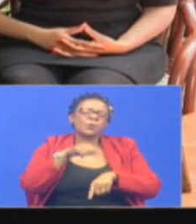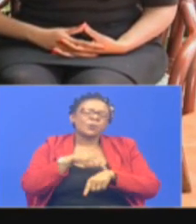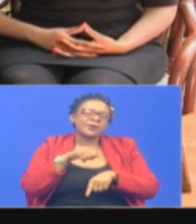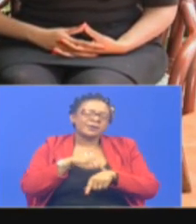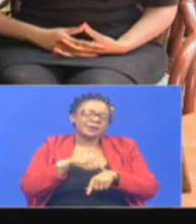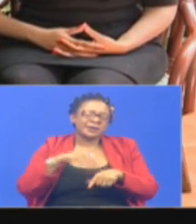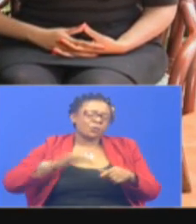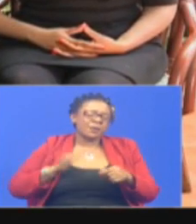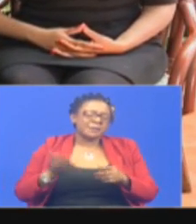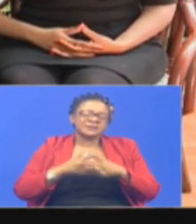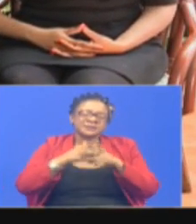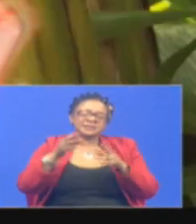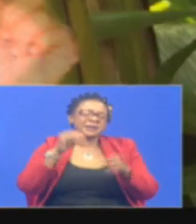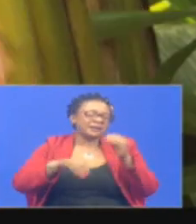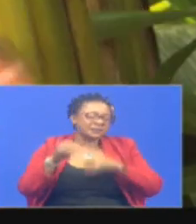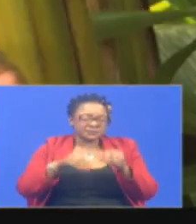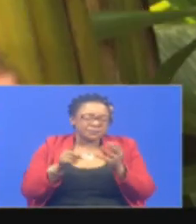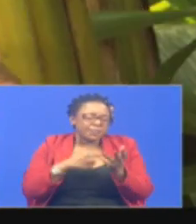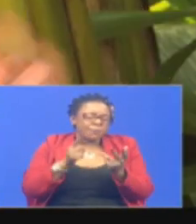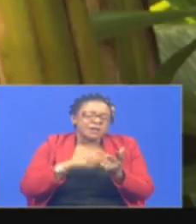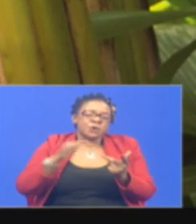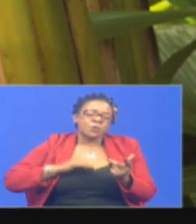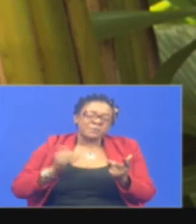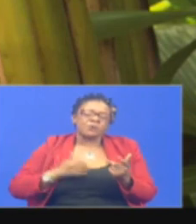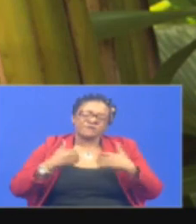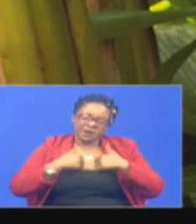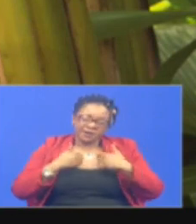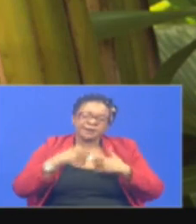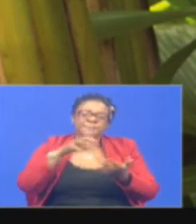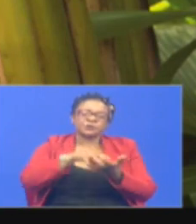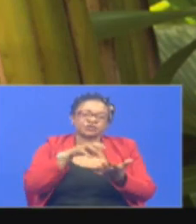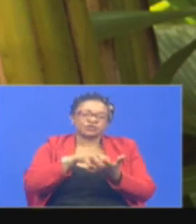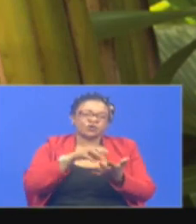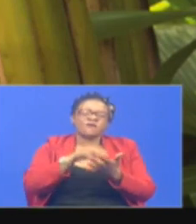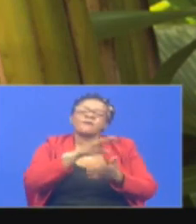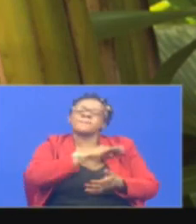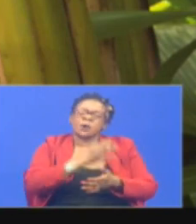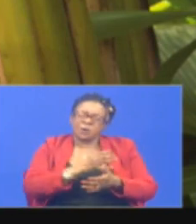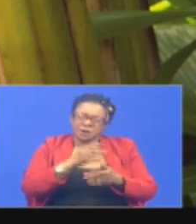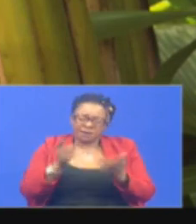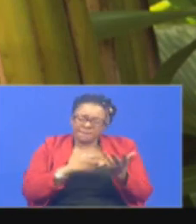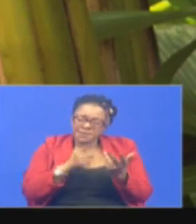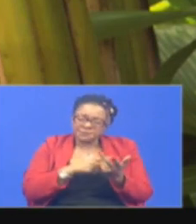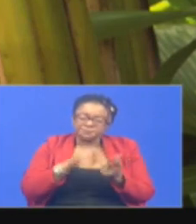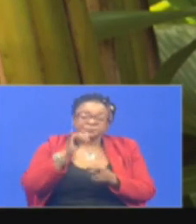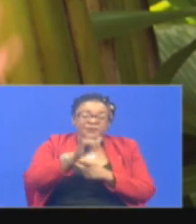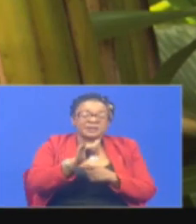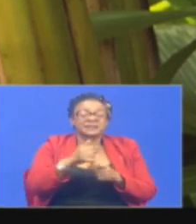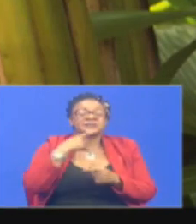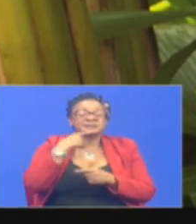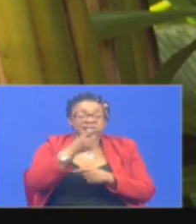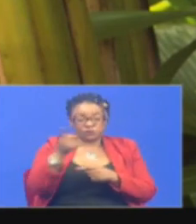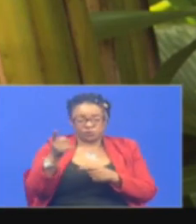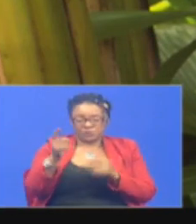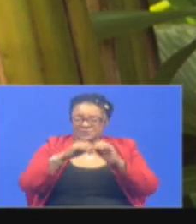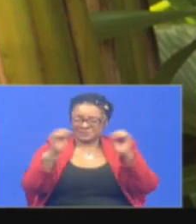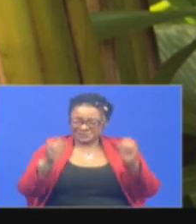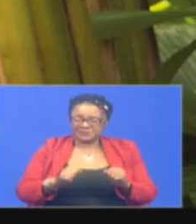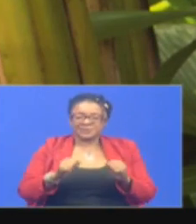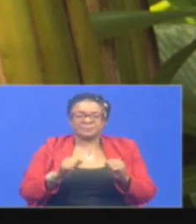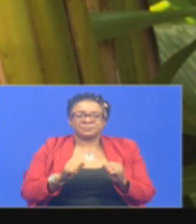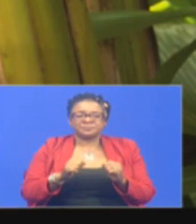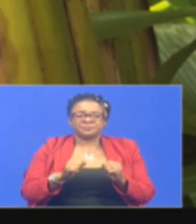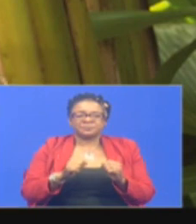elected? How many women have we had in positions of power? That tells you that the system, it's a systemic